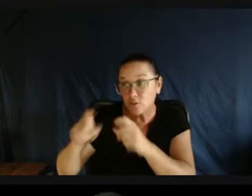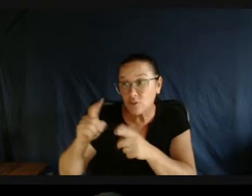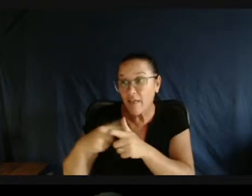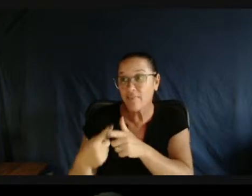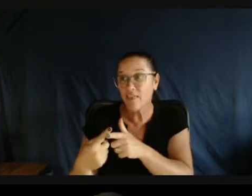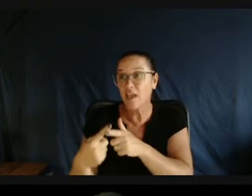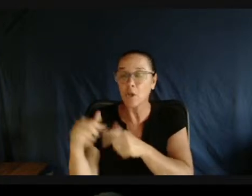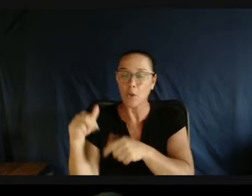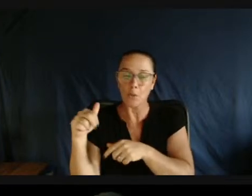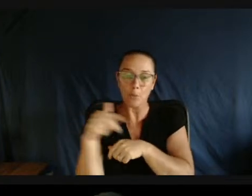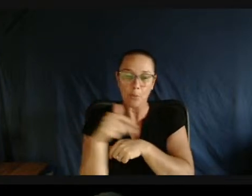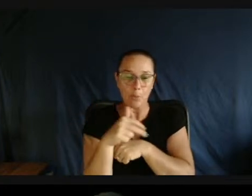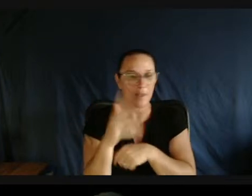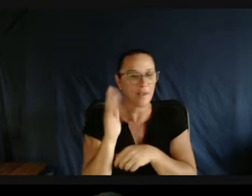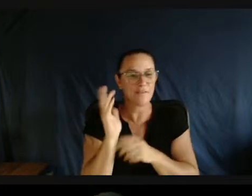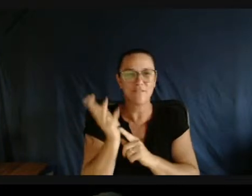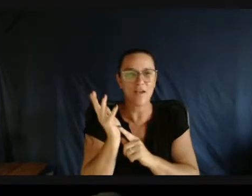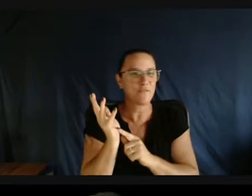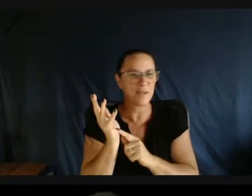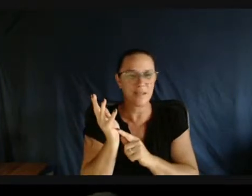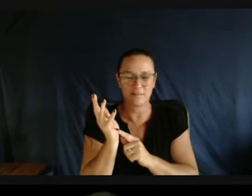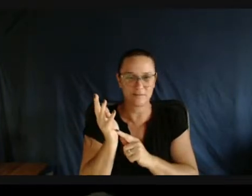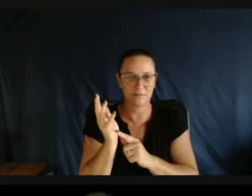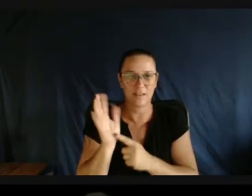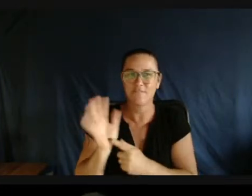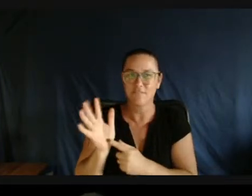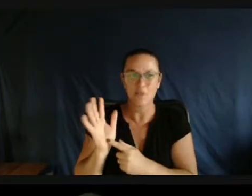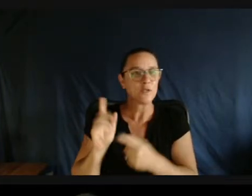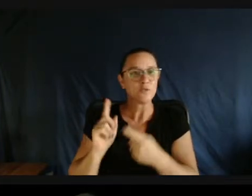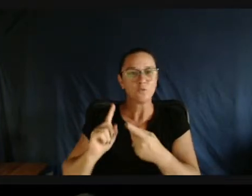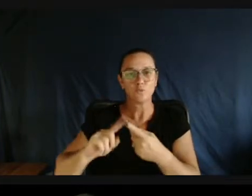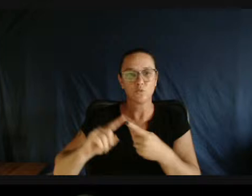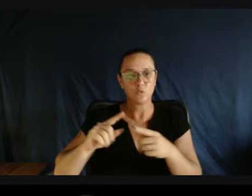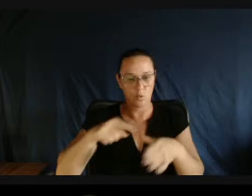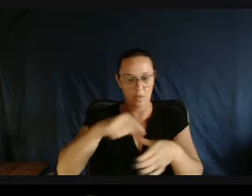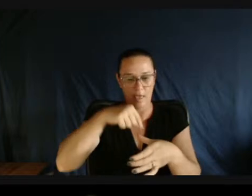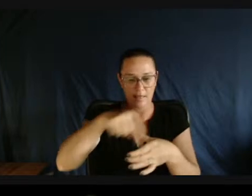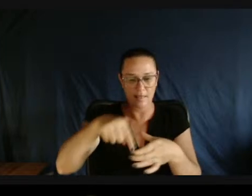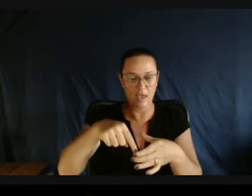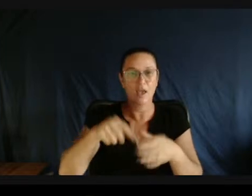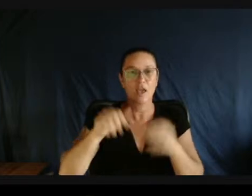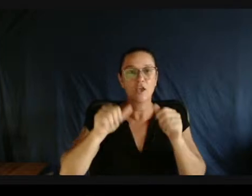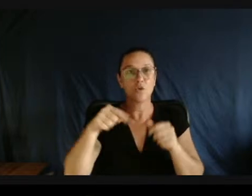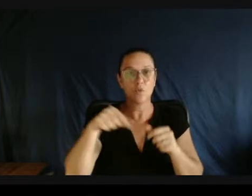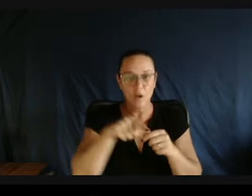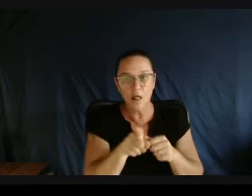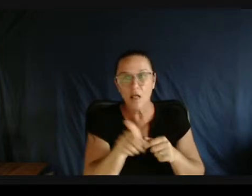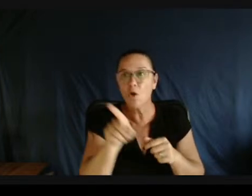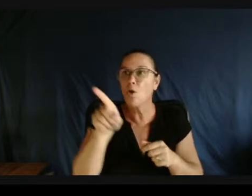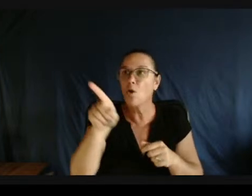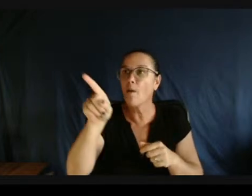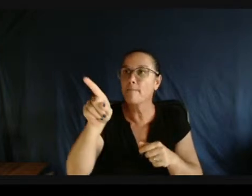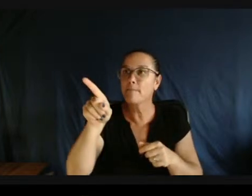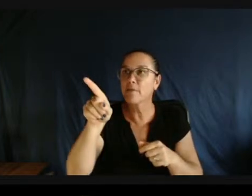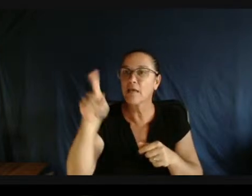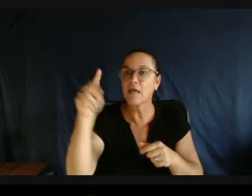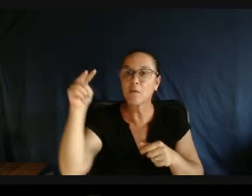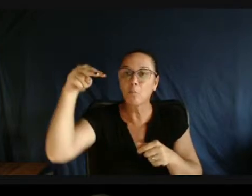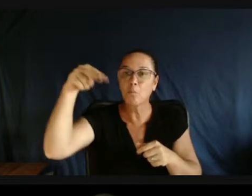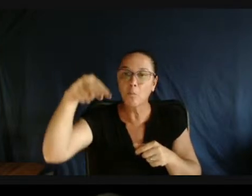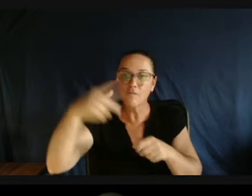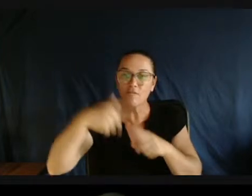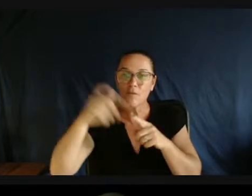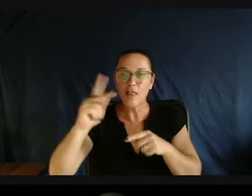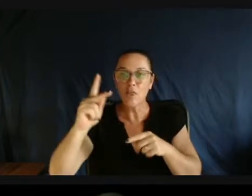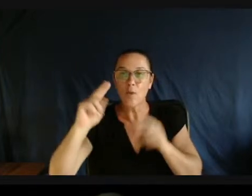short 5-minute walk out to the caldera from there. You can hook a right and go up a little bit and see from the Kīlauea